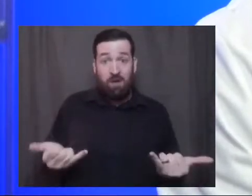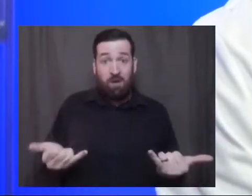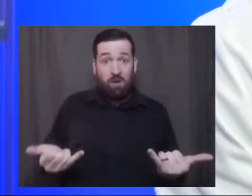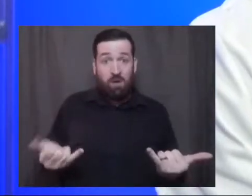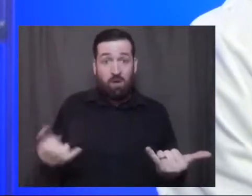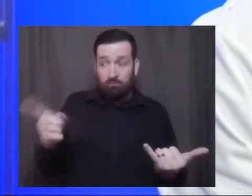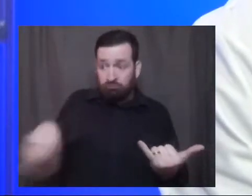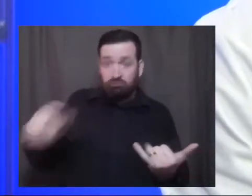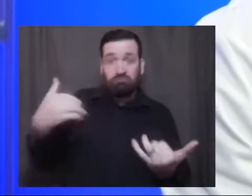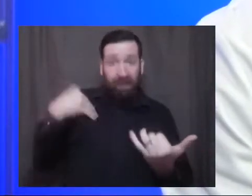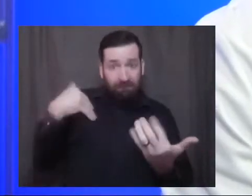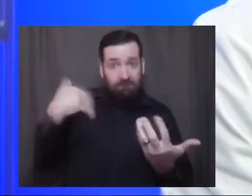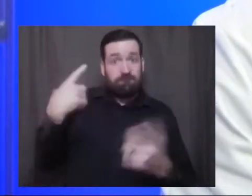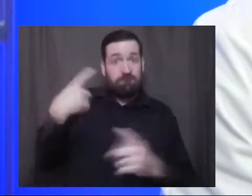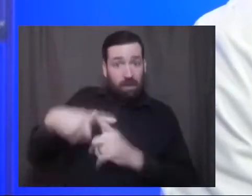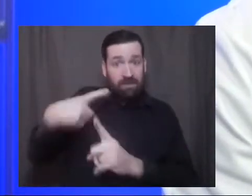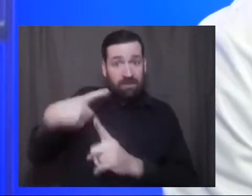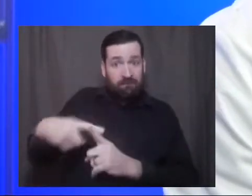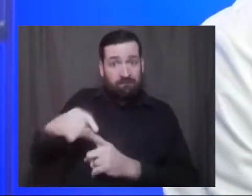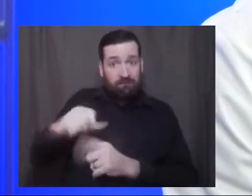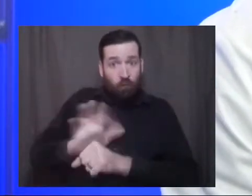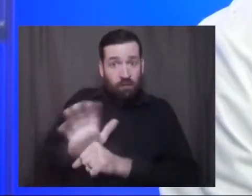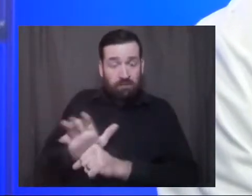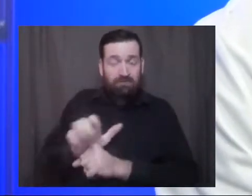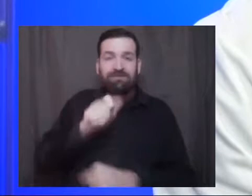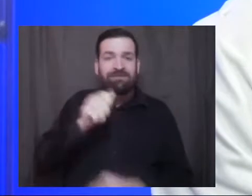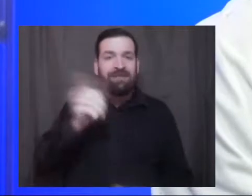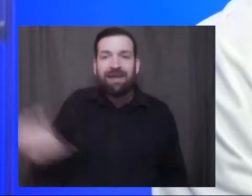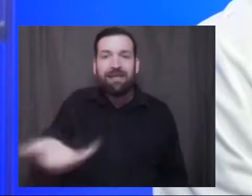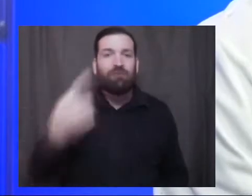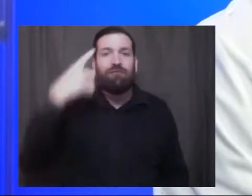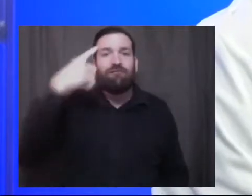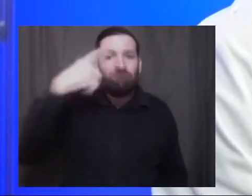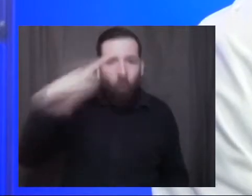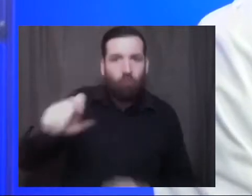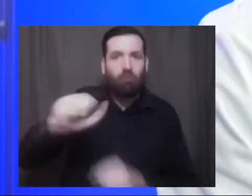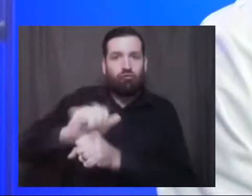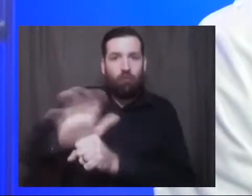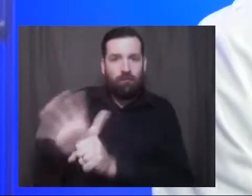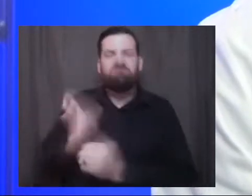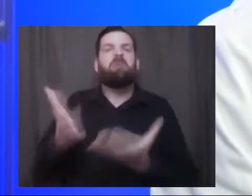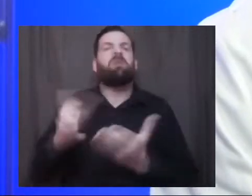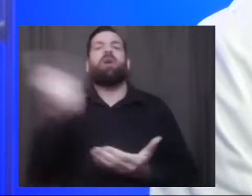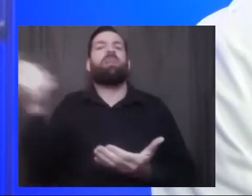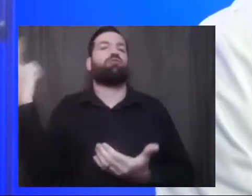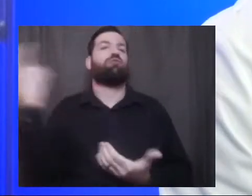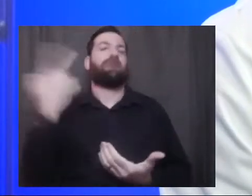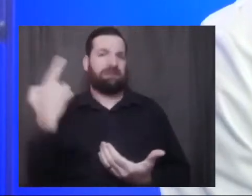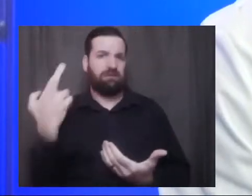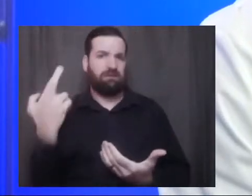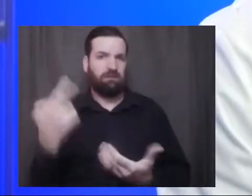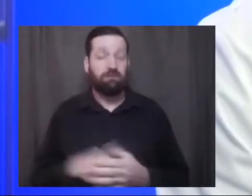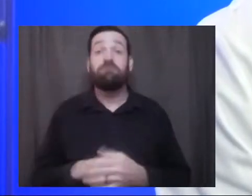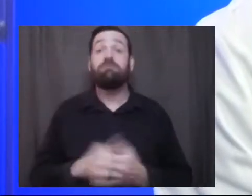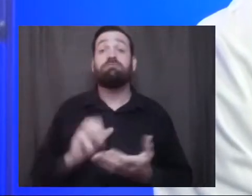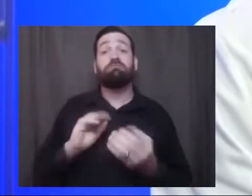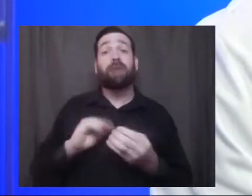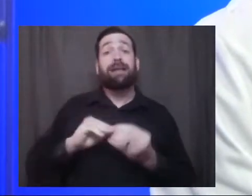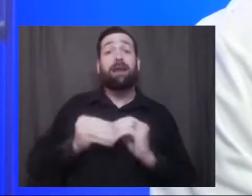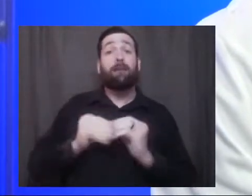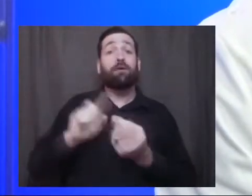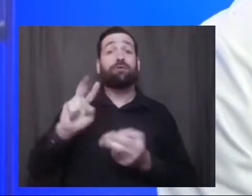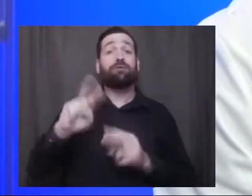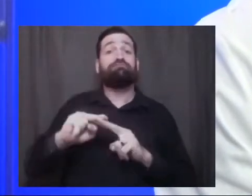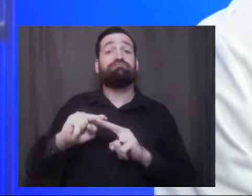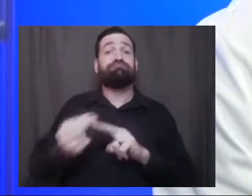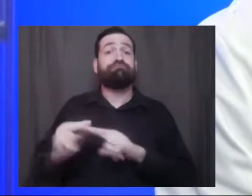for COVID is actually here for COVID symptoms, but they may be here for other reasons. So our numbers may drop a little bit, and that may be more in line